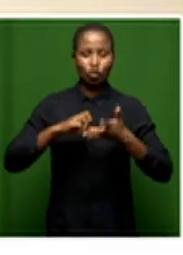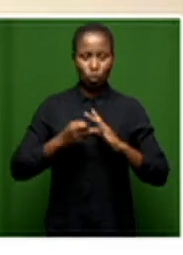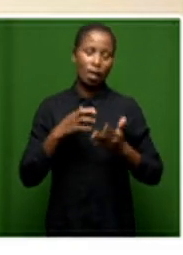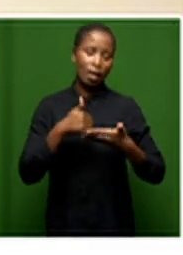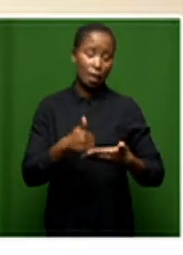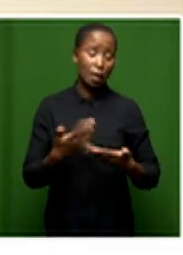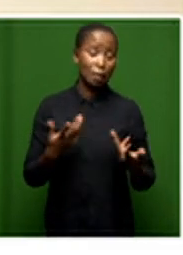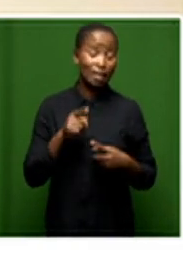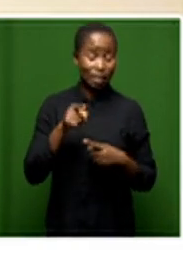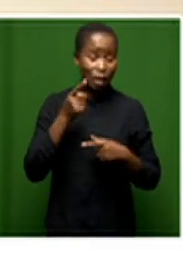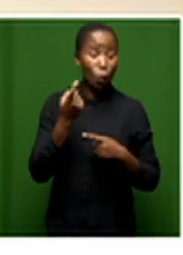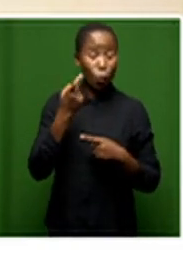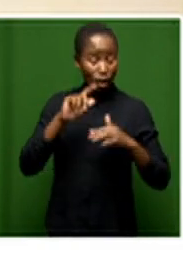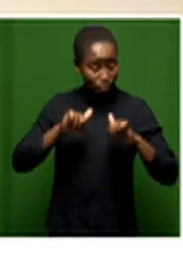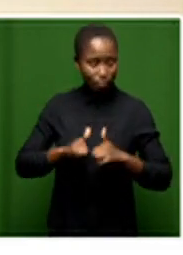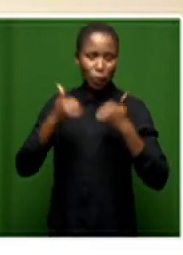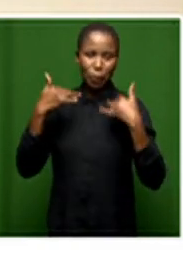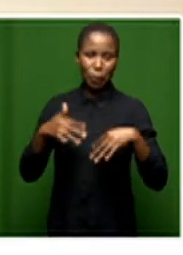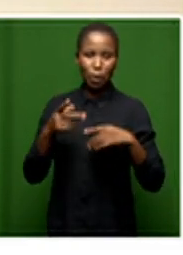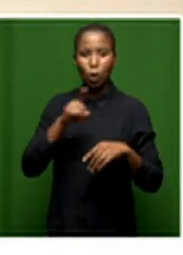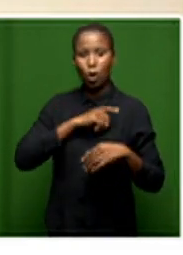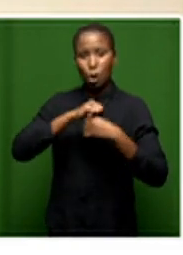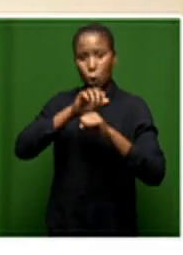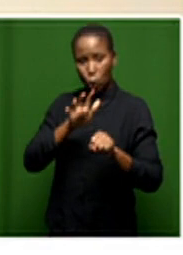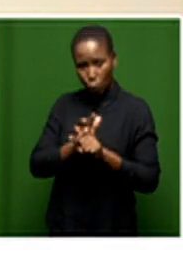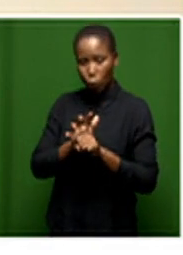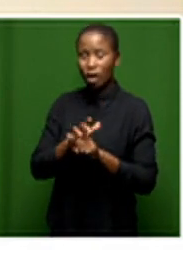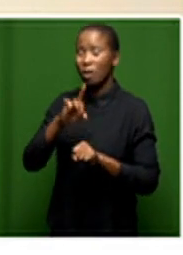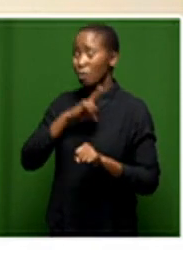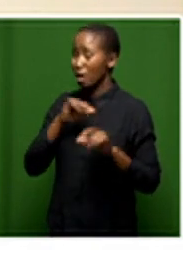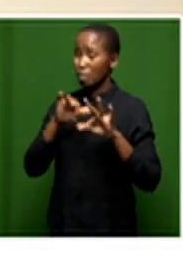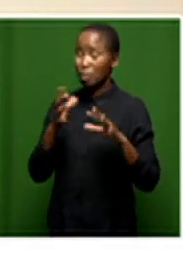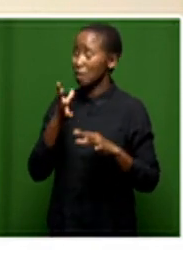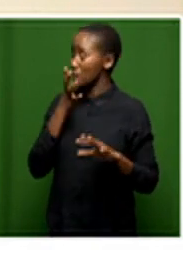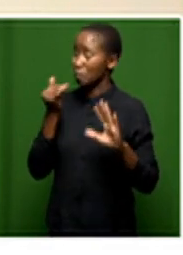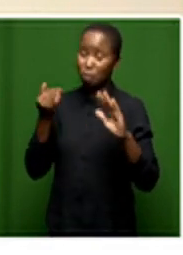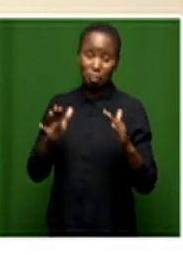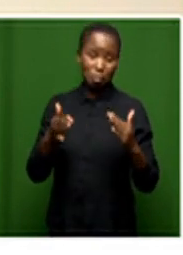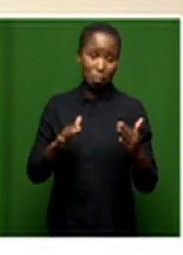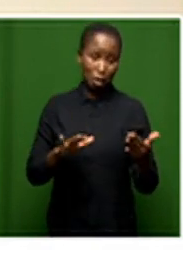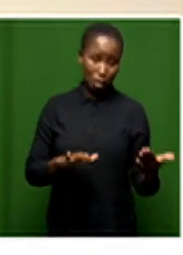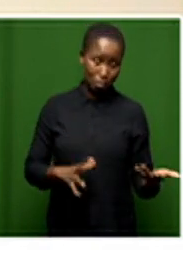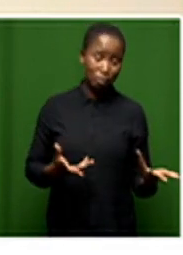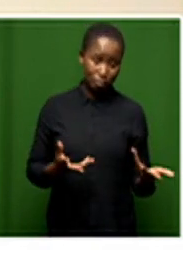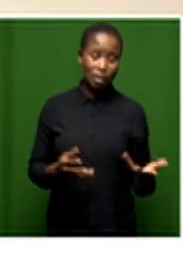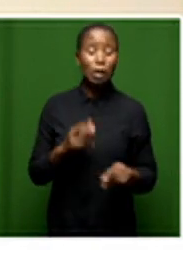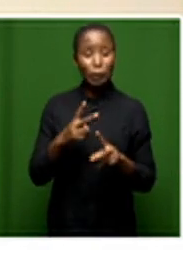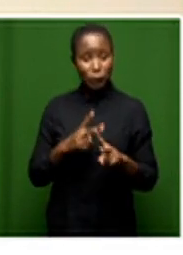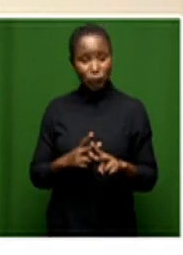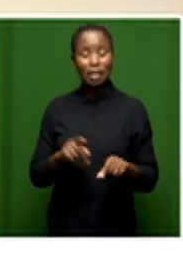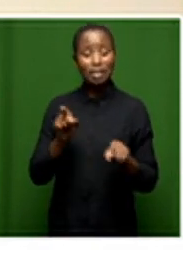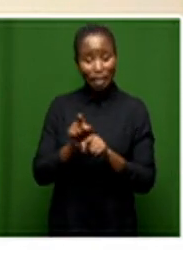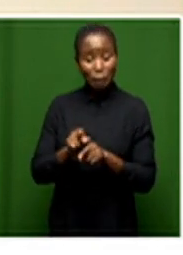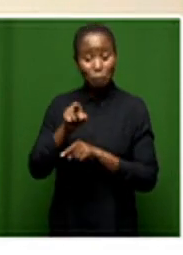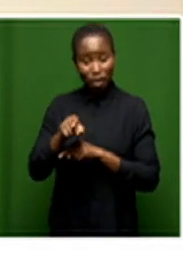biggest challenges we've had with COVID. We've lost too many precious lives. So that at least is a good thing, even in the face of these